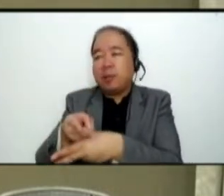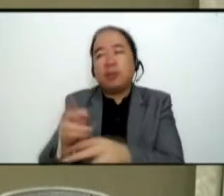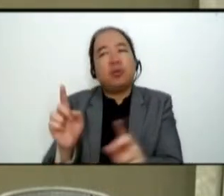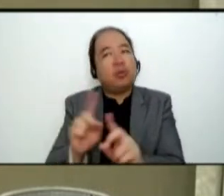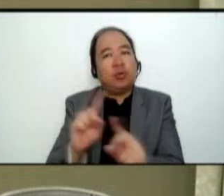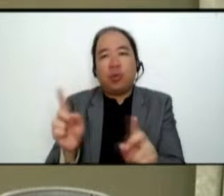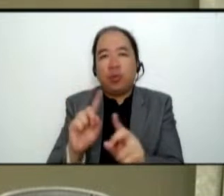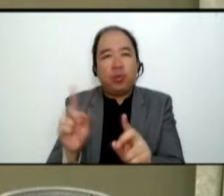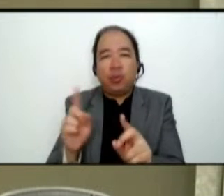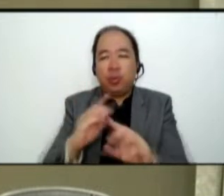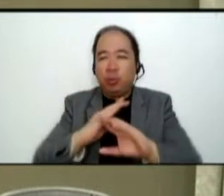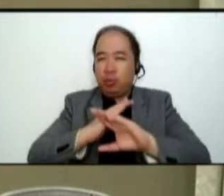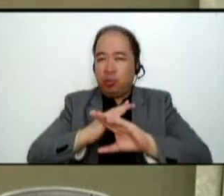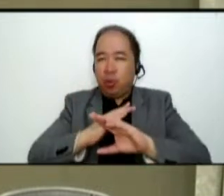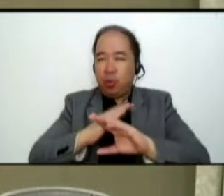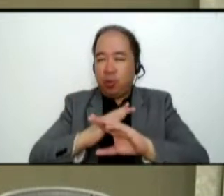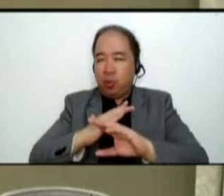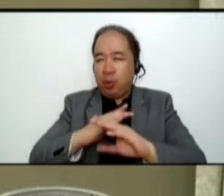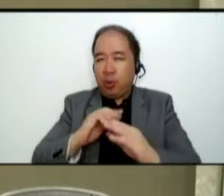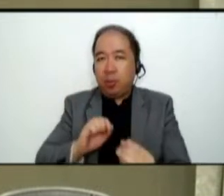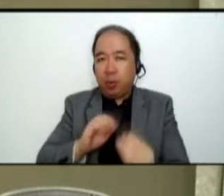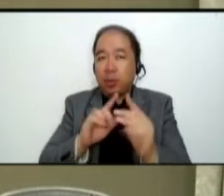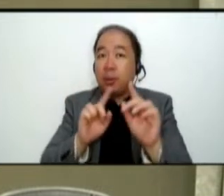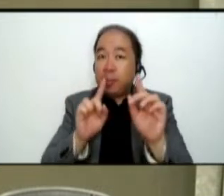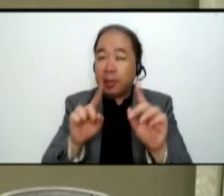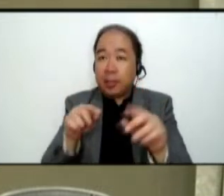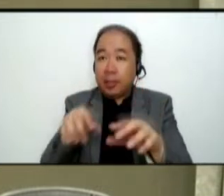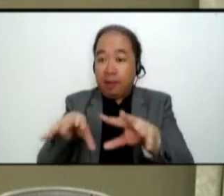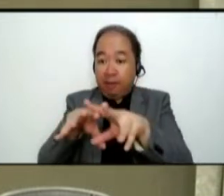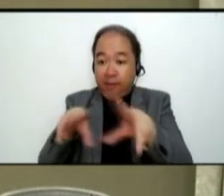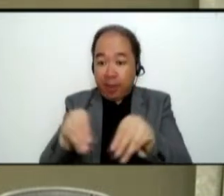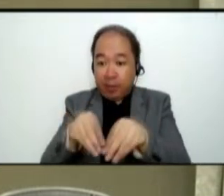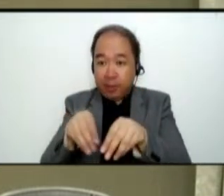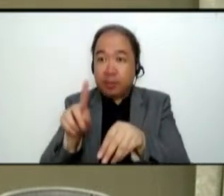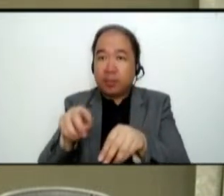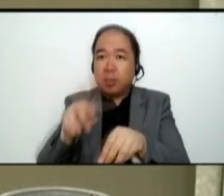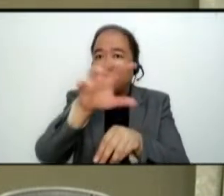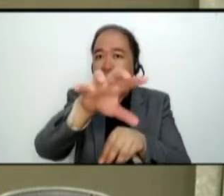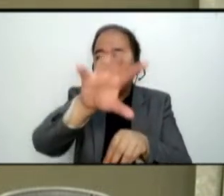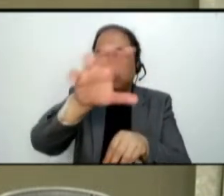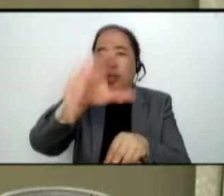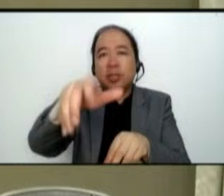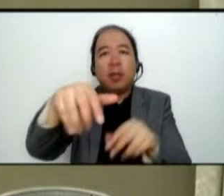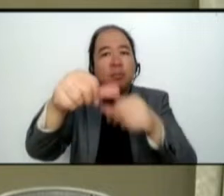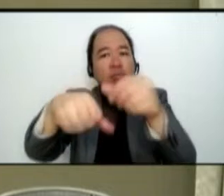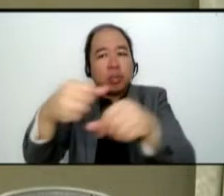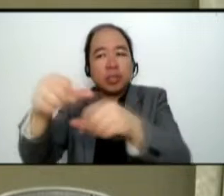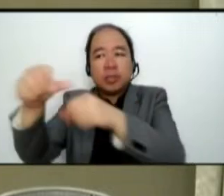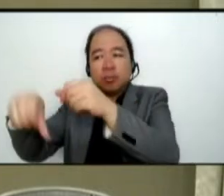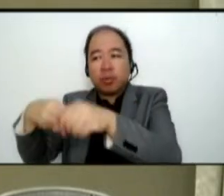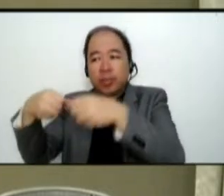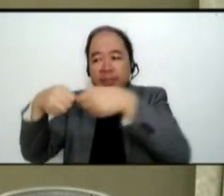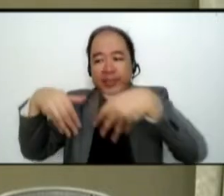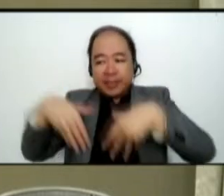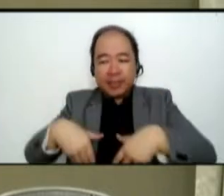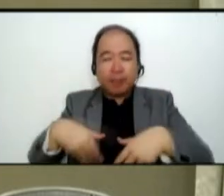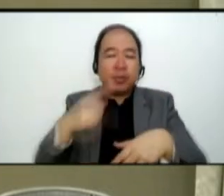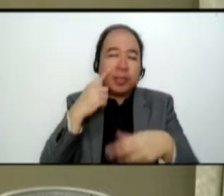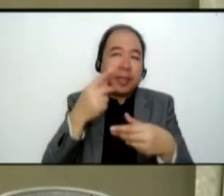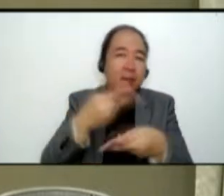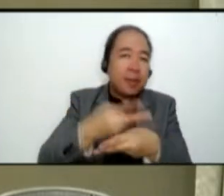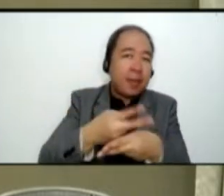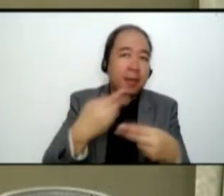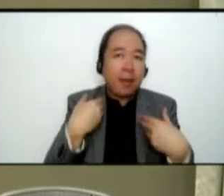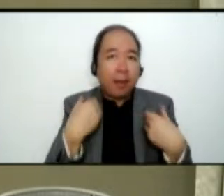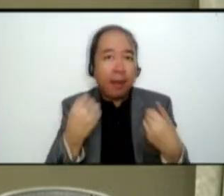approach. The systems around family has to be developed, strengthened, because in care, health, or lifelong